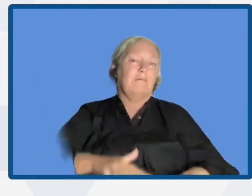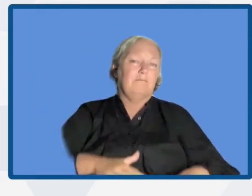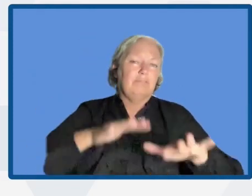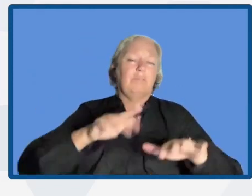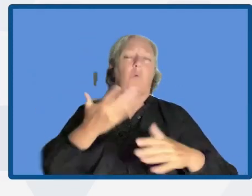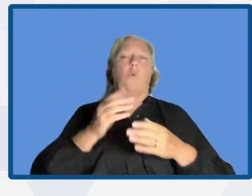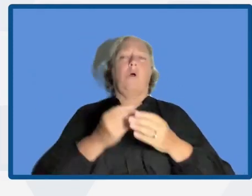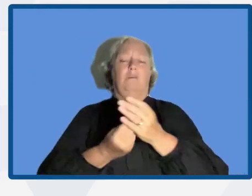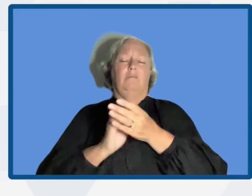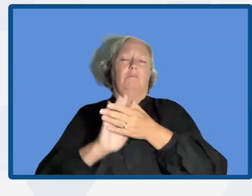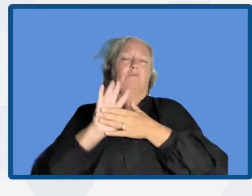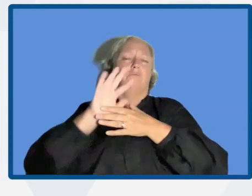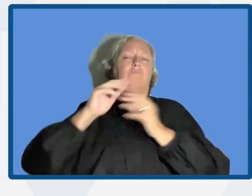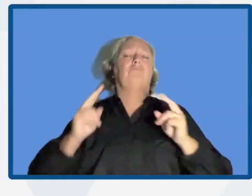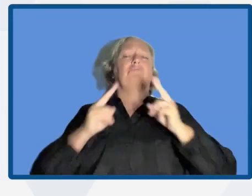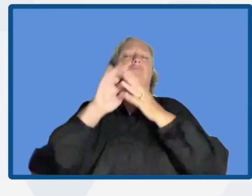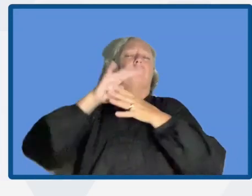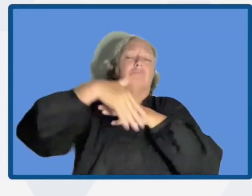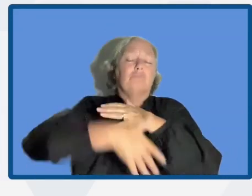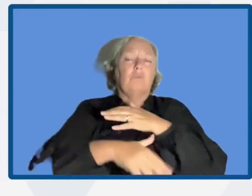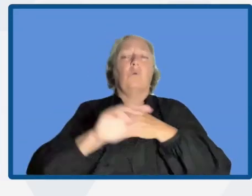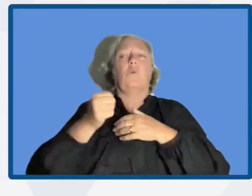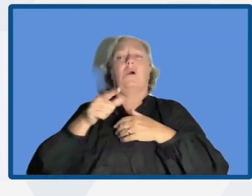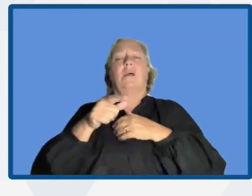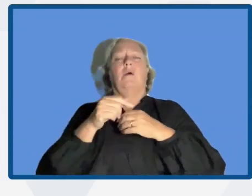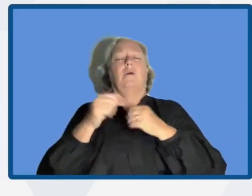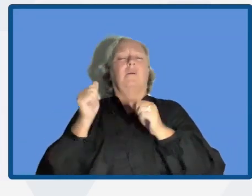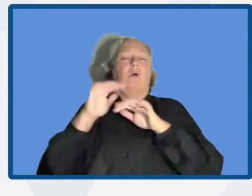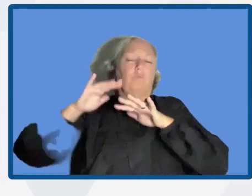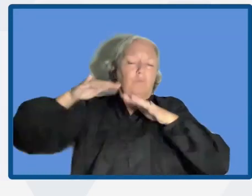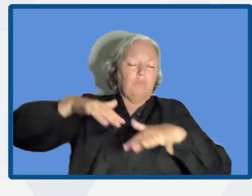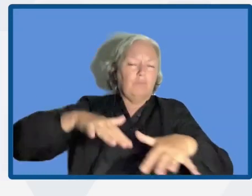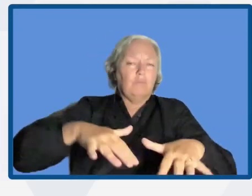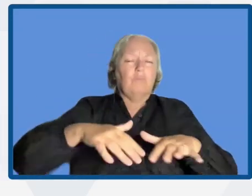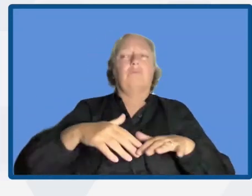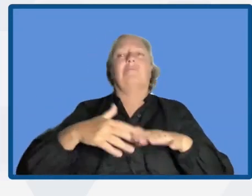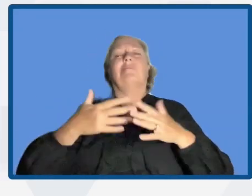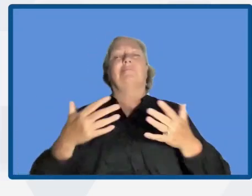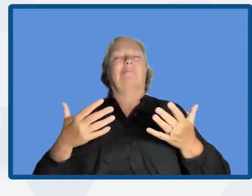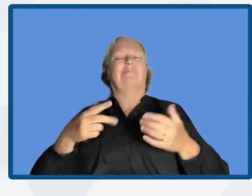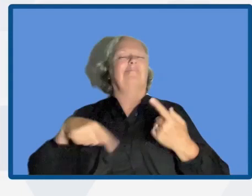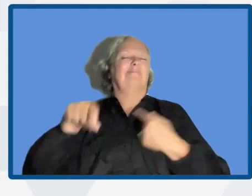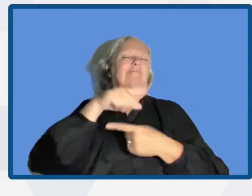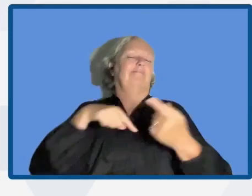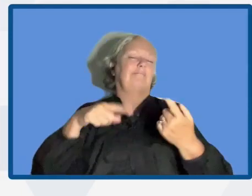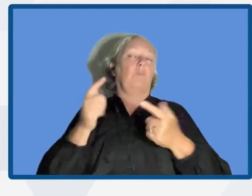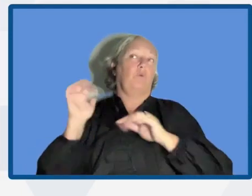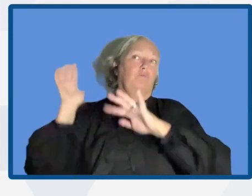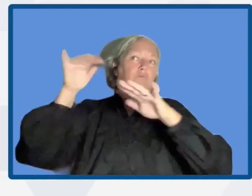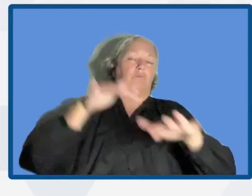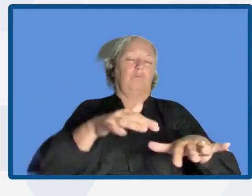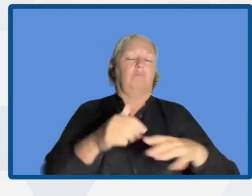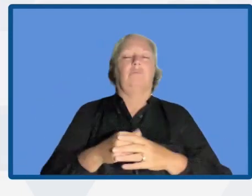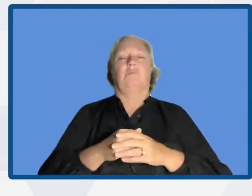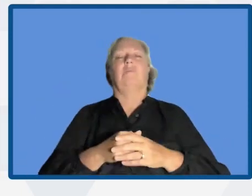activity and glacier hazard early warning systems. There is a